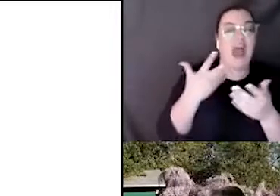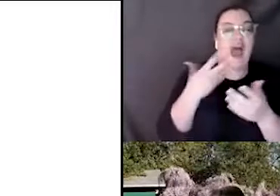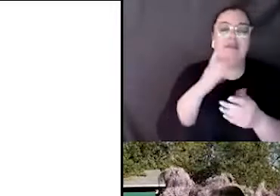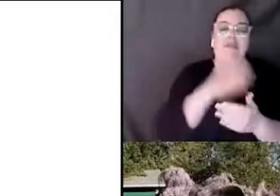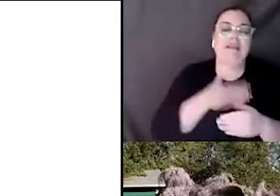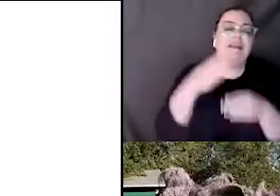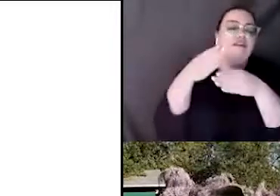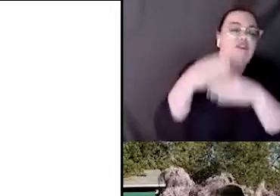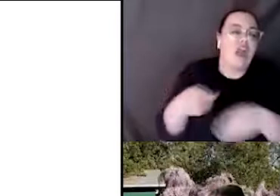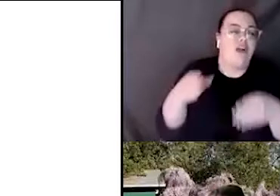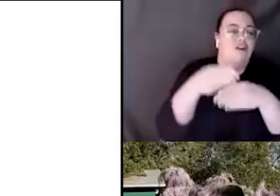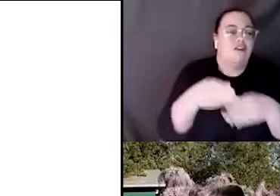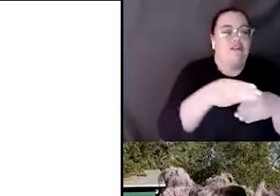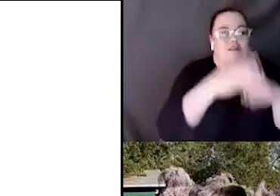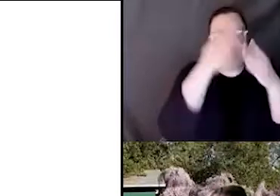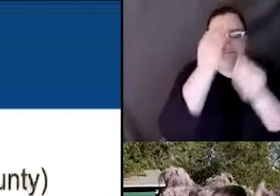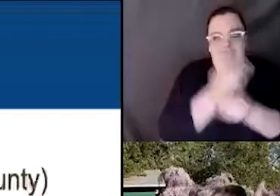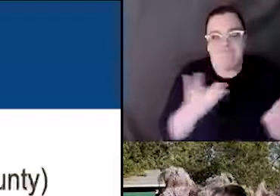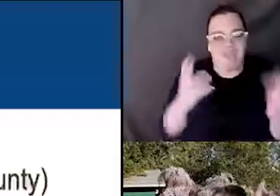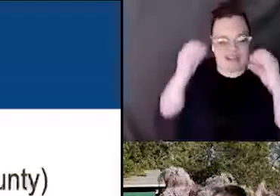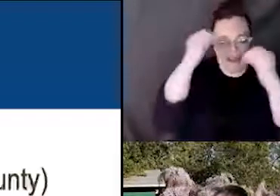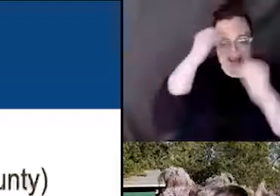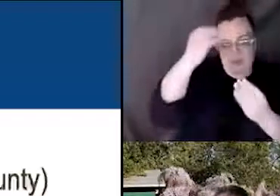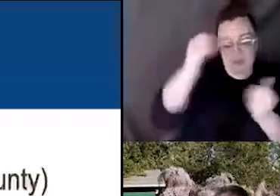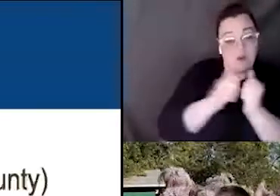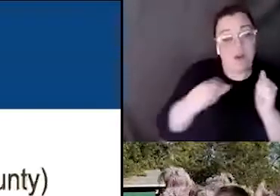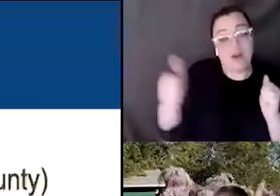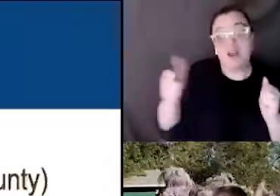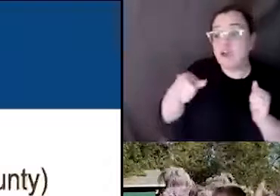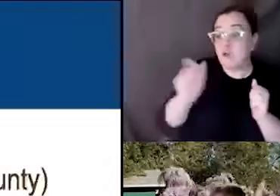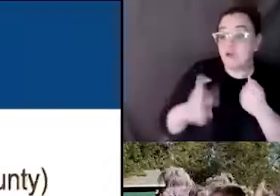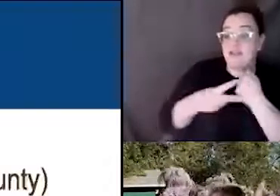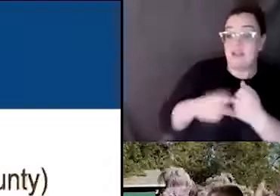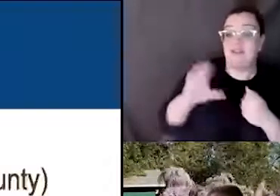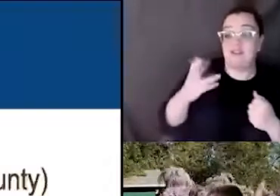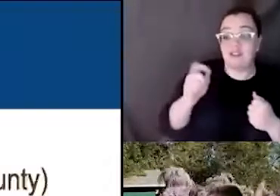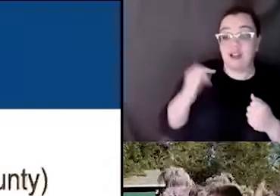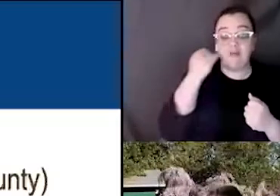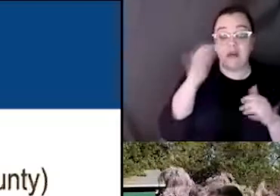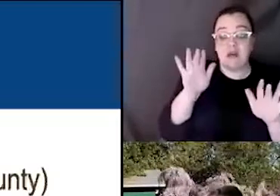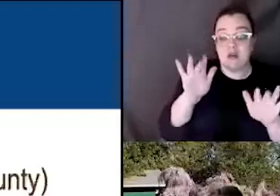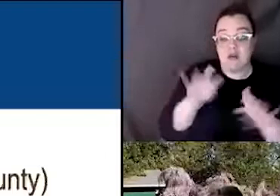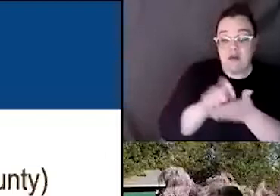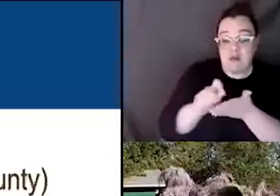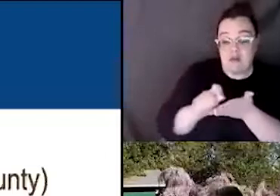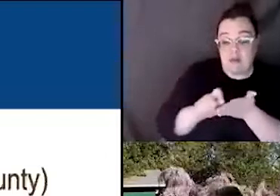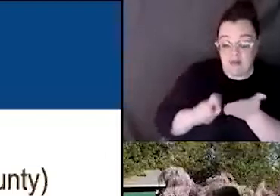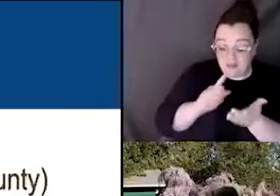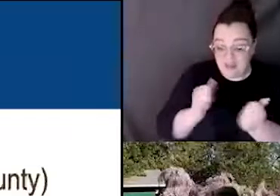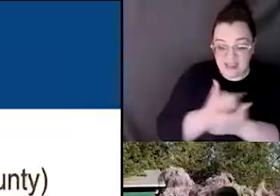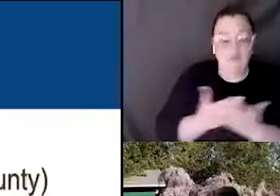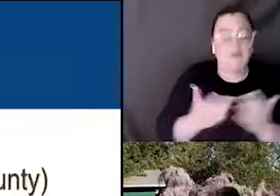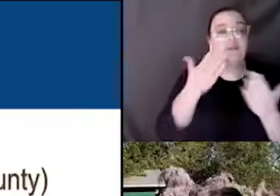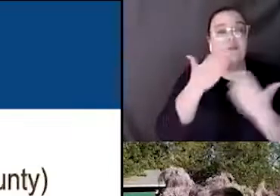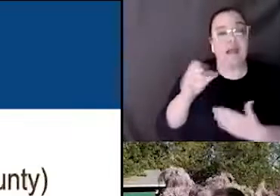the information with others. And you can also save the chat if you didn't want to have to worry about writing everything down. But Sharon, thank you. She always does such a